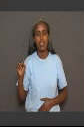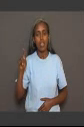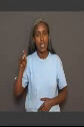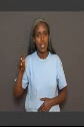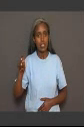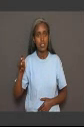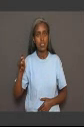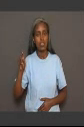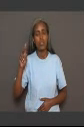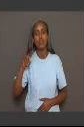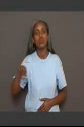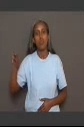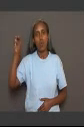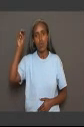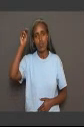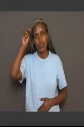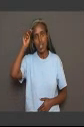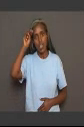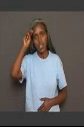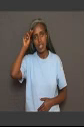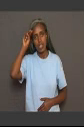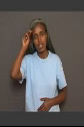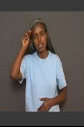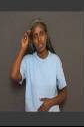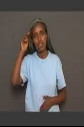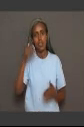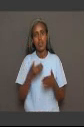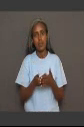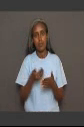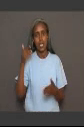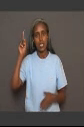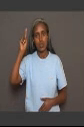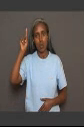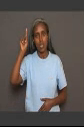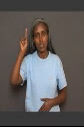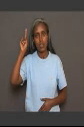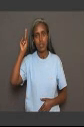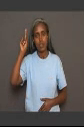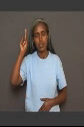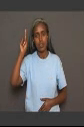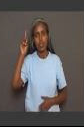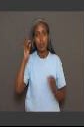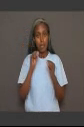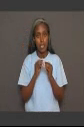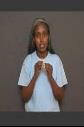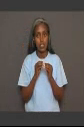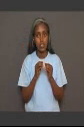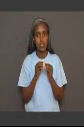x to the power of n minus 1